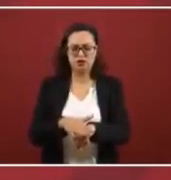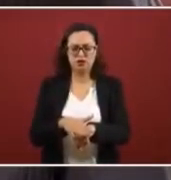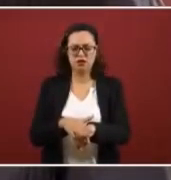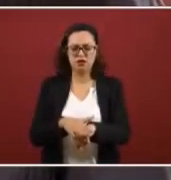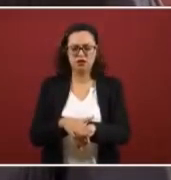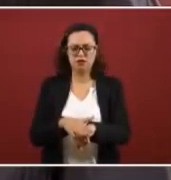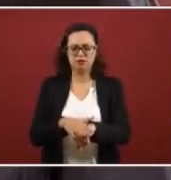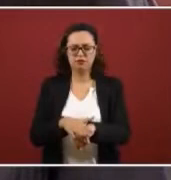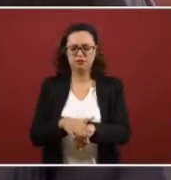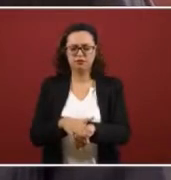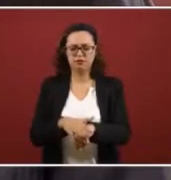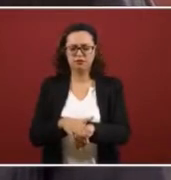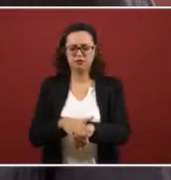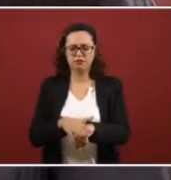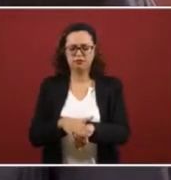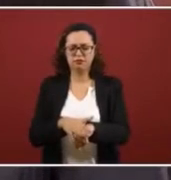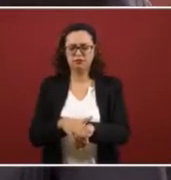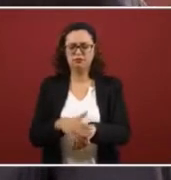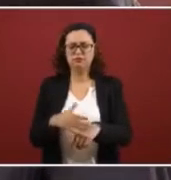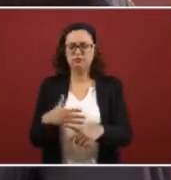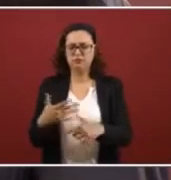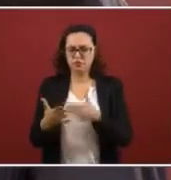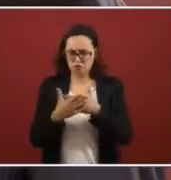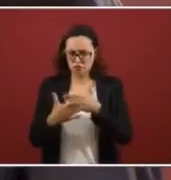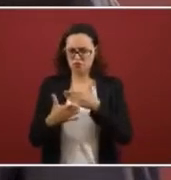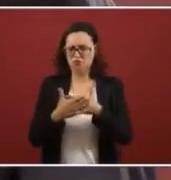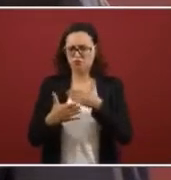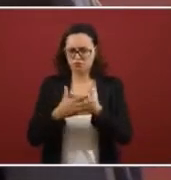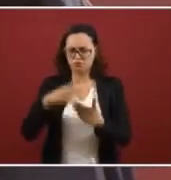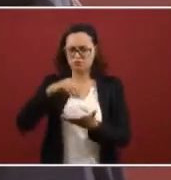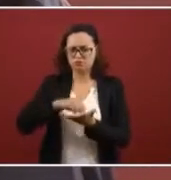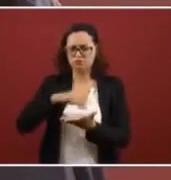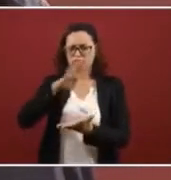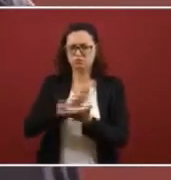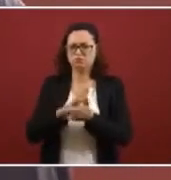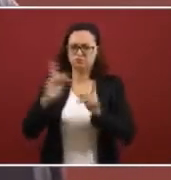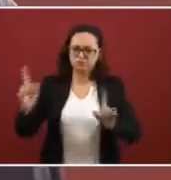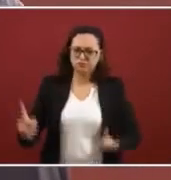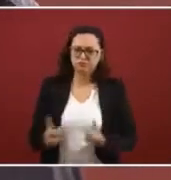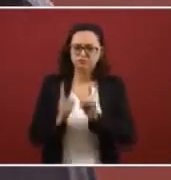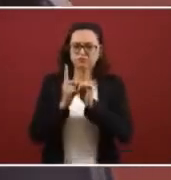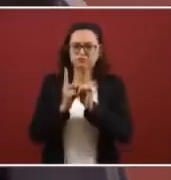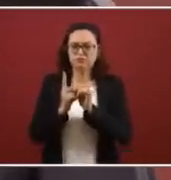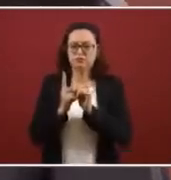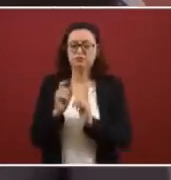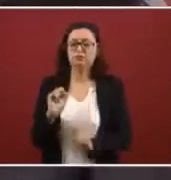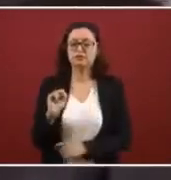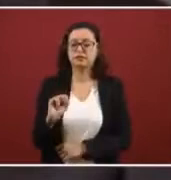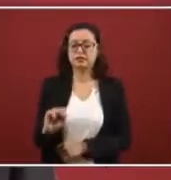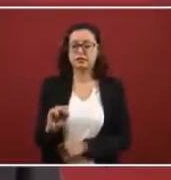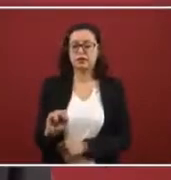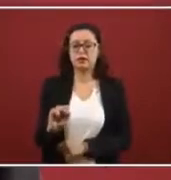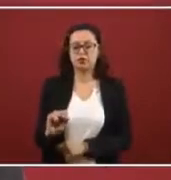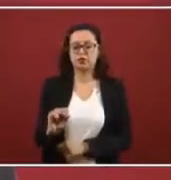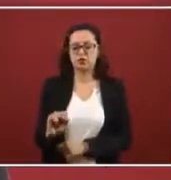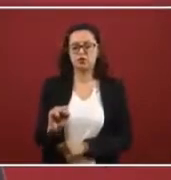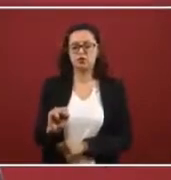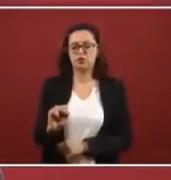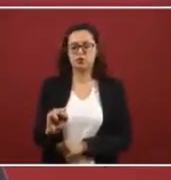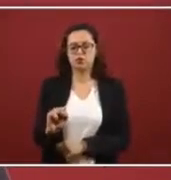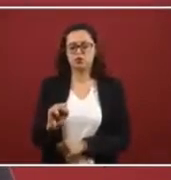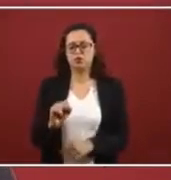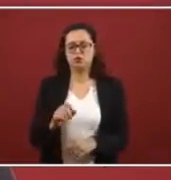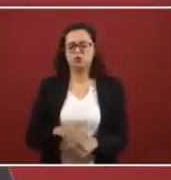that me voy a reunir, I am going to be meeting este sábado, this Saturday